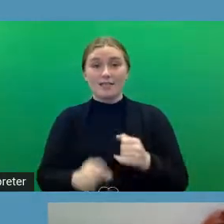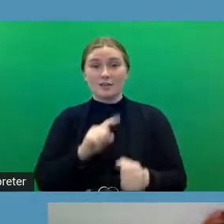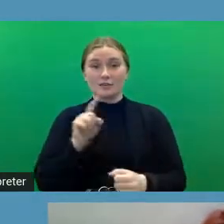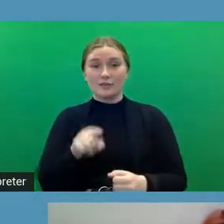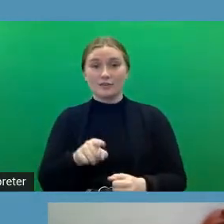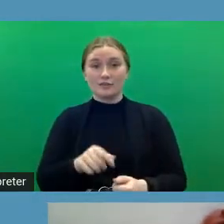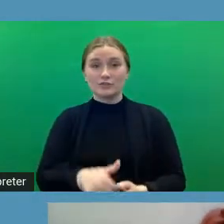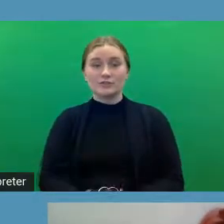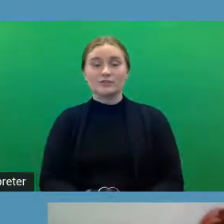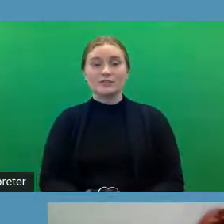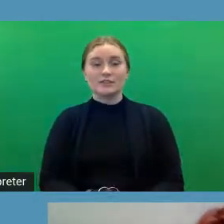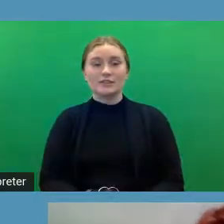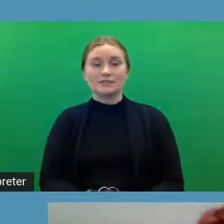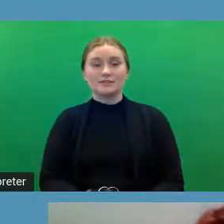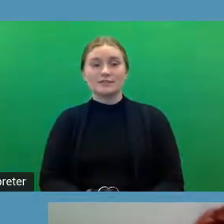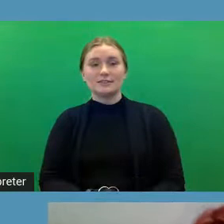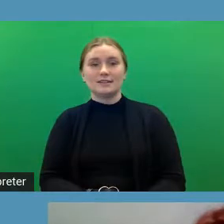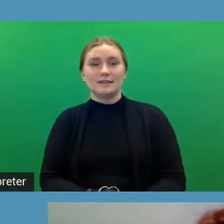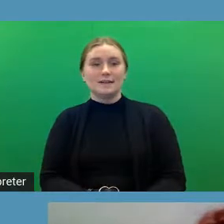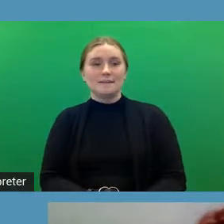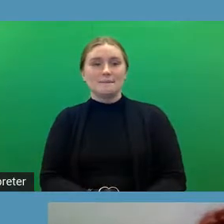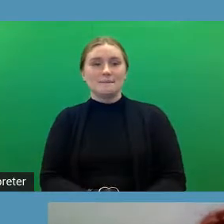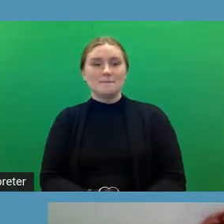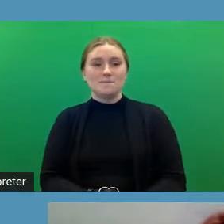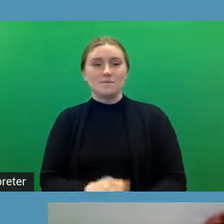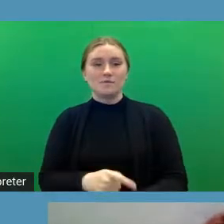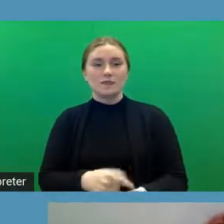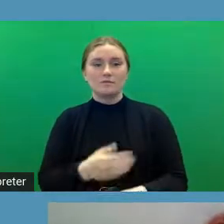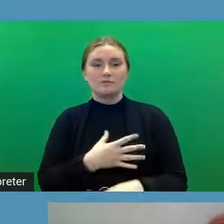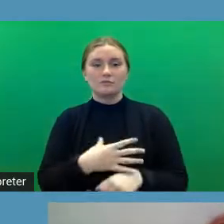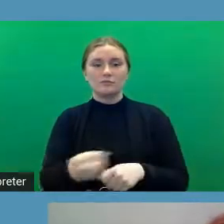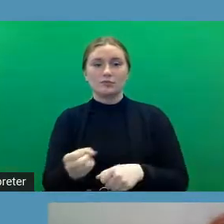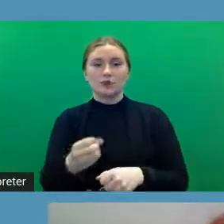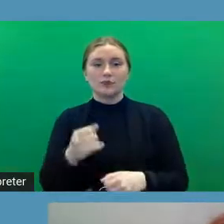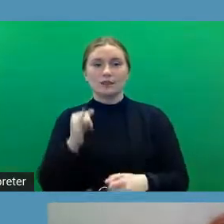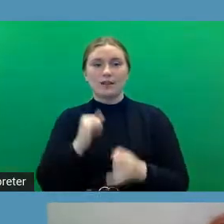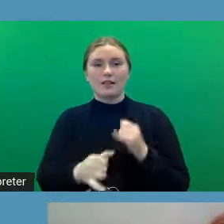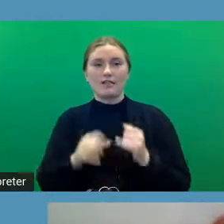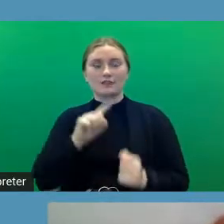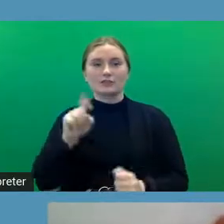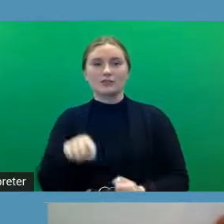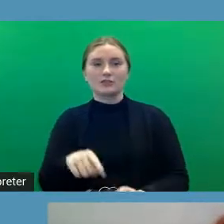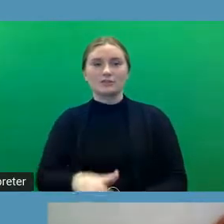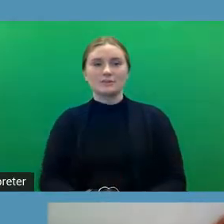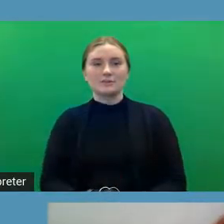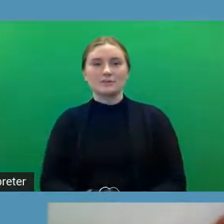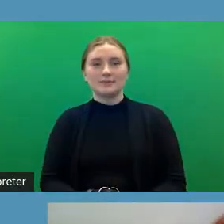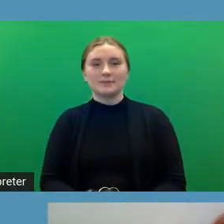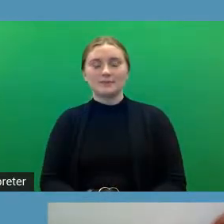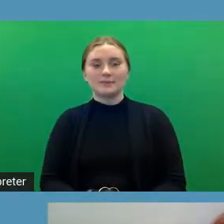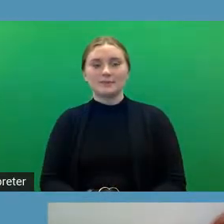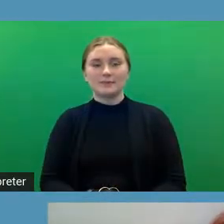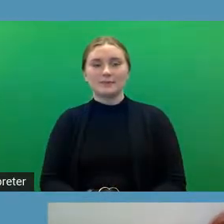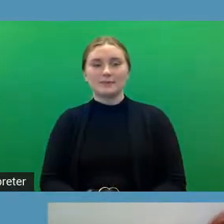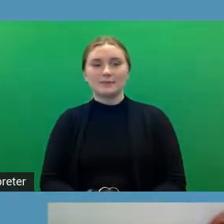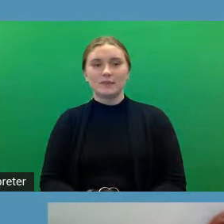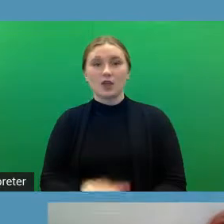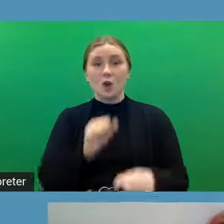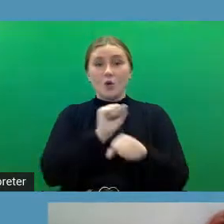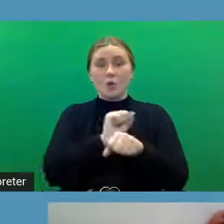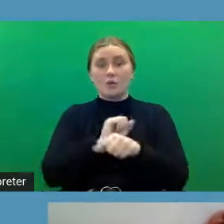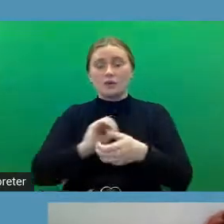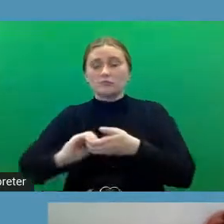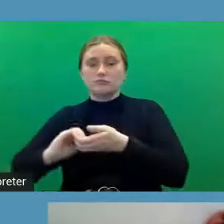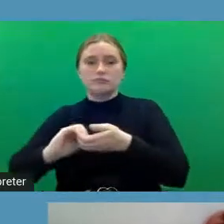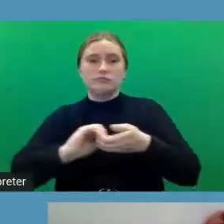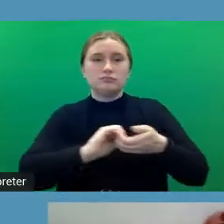each of you and maybe you can each weigh in. But the questioner asks, I've been working with companies to gather quotes